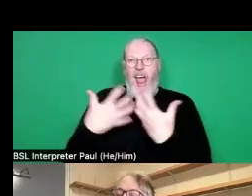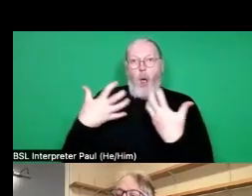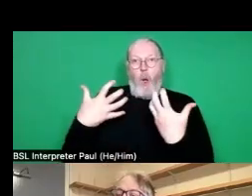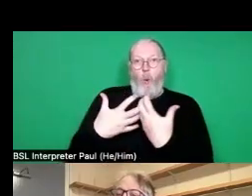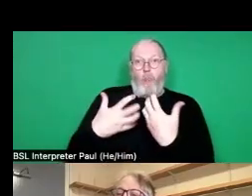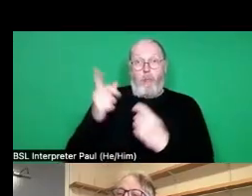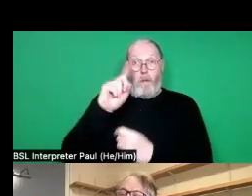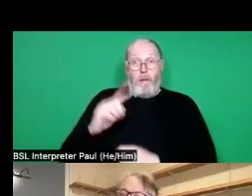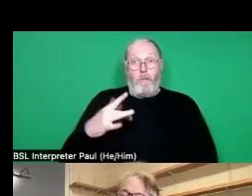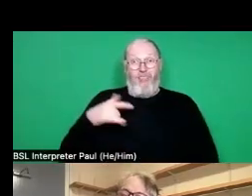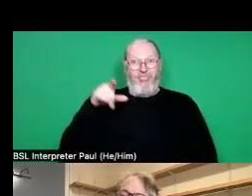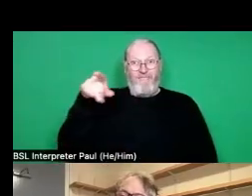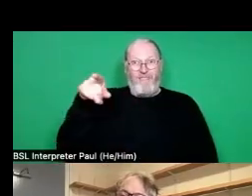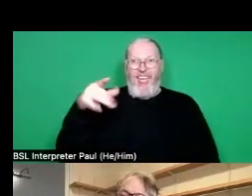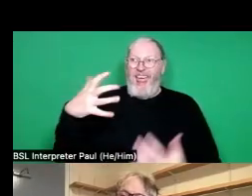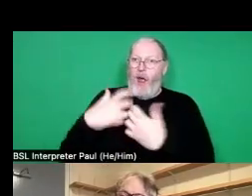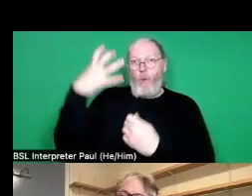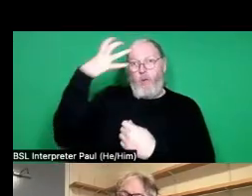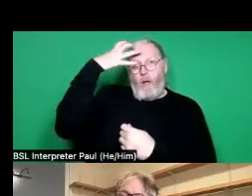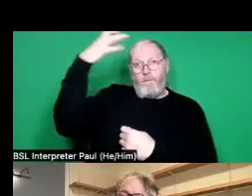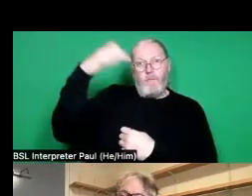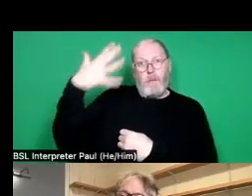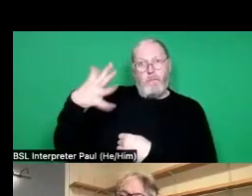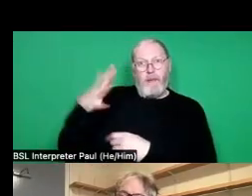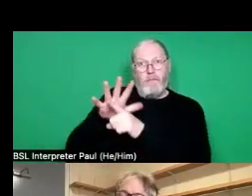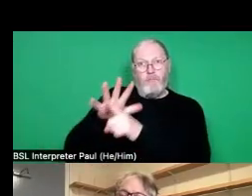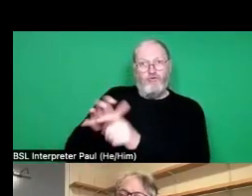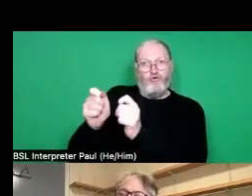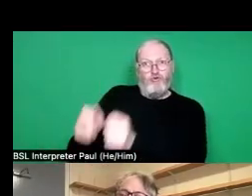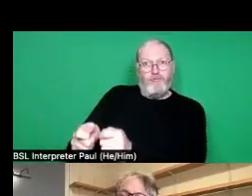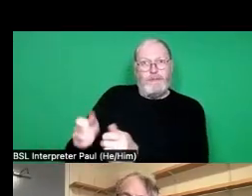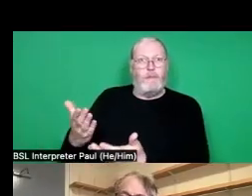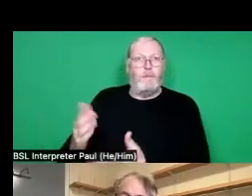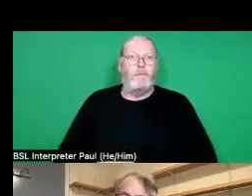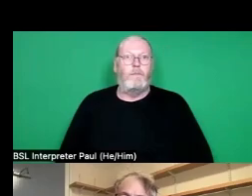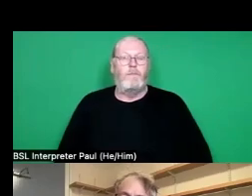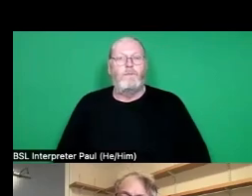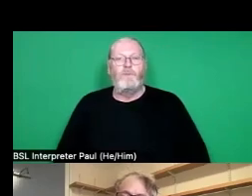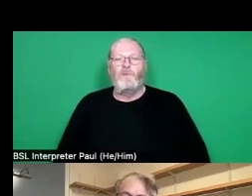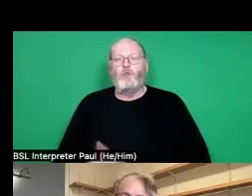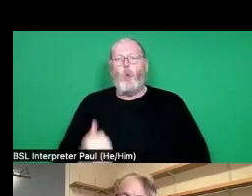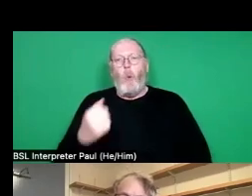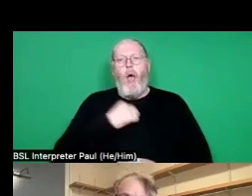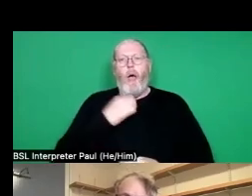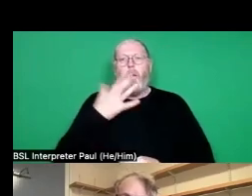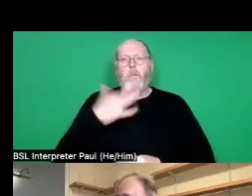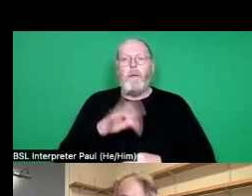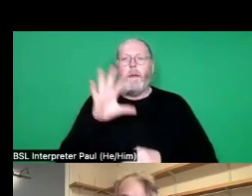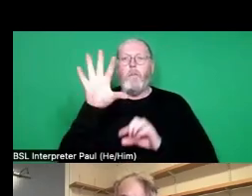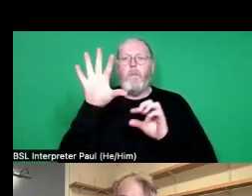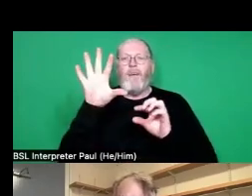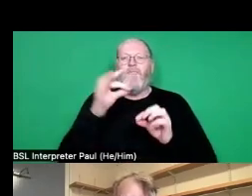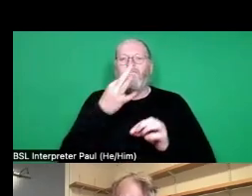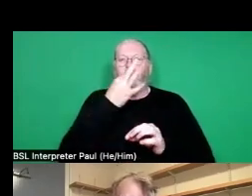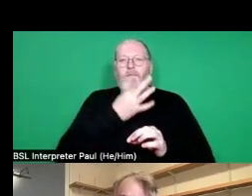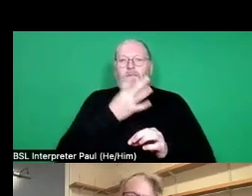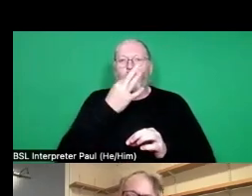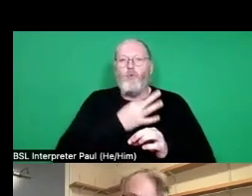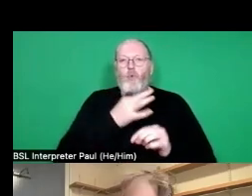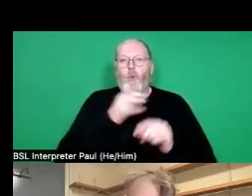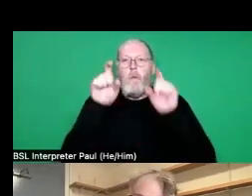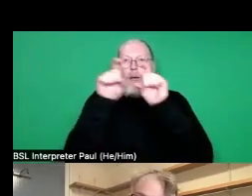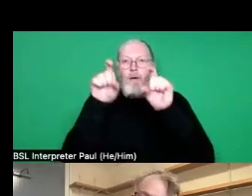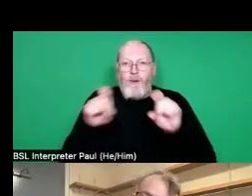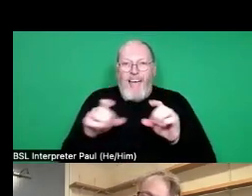at the moment. So I'd written a few paragraphs unpicking and interrogating the use of AI tools and the